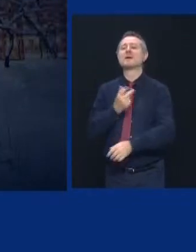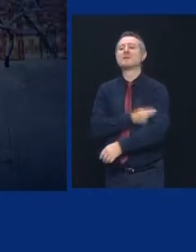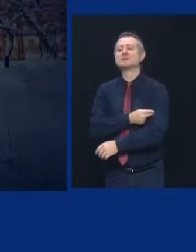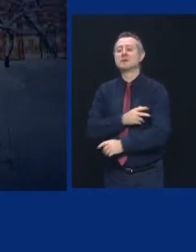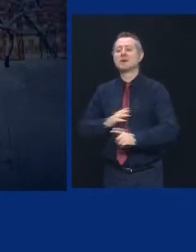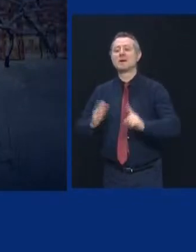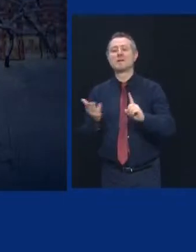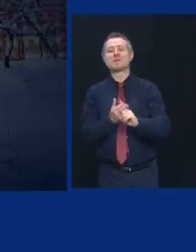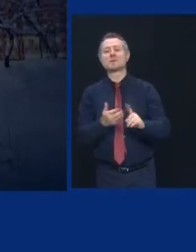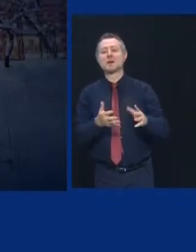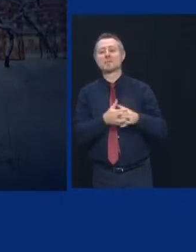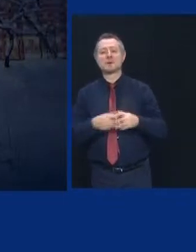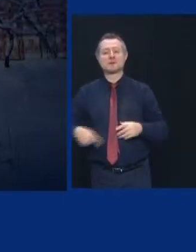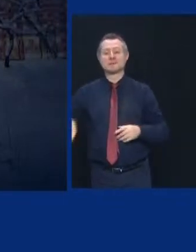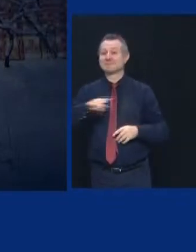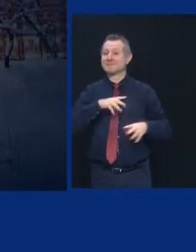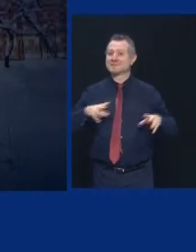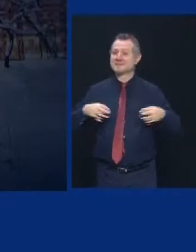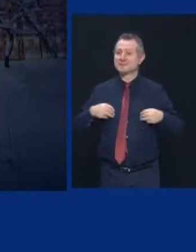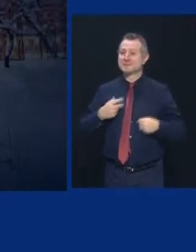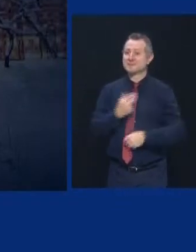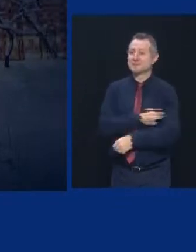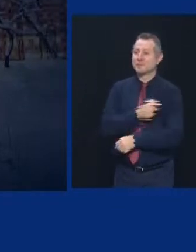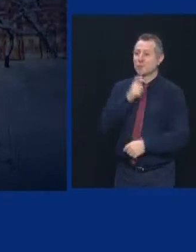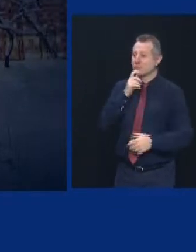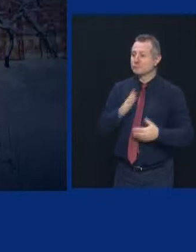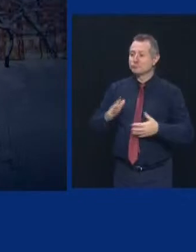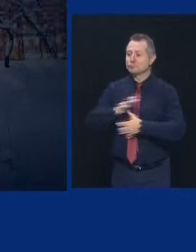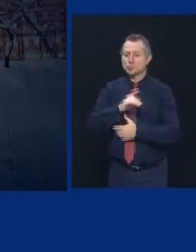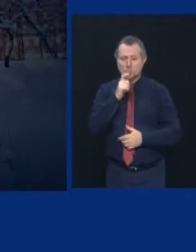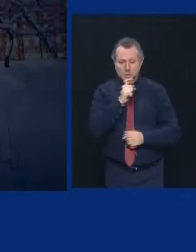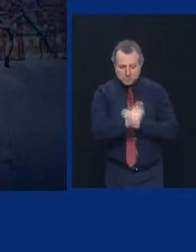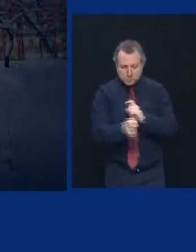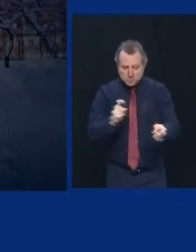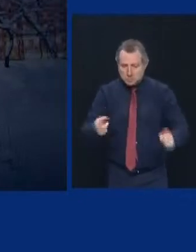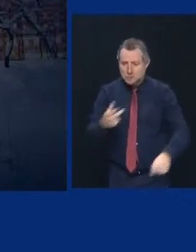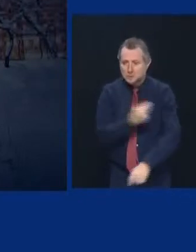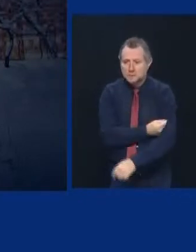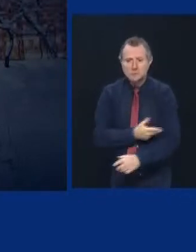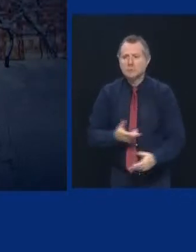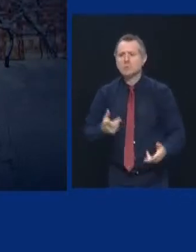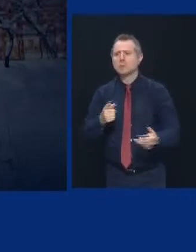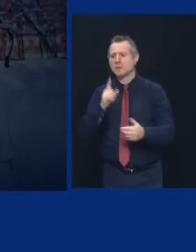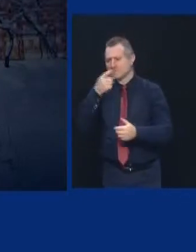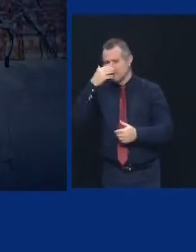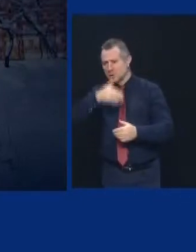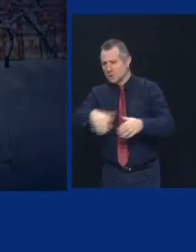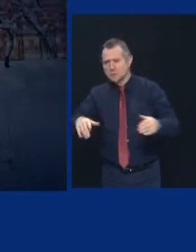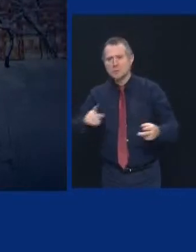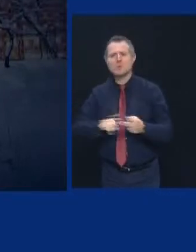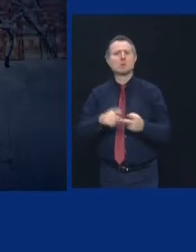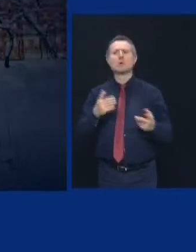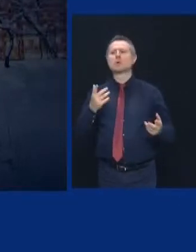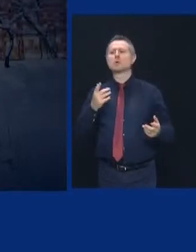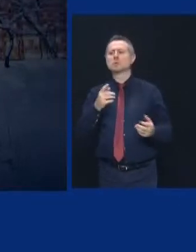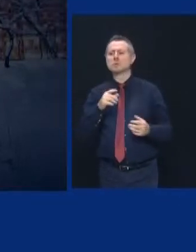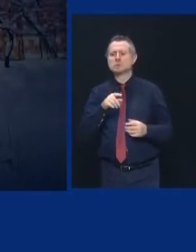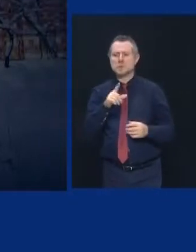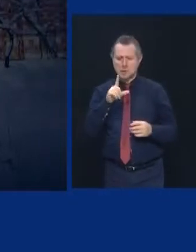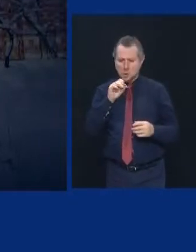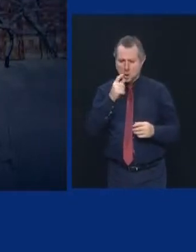gets it first. And then you have to put together a logistical operation not seen since World War